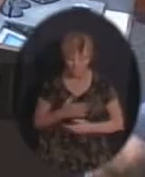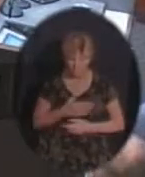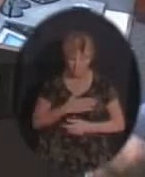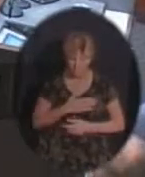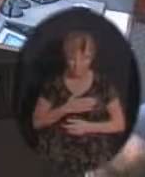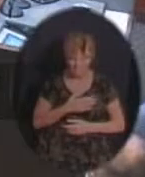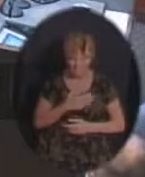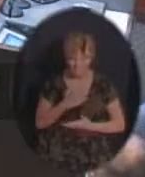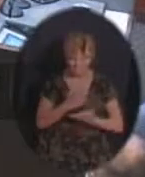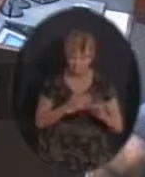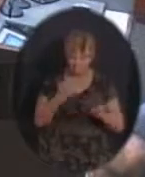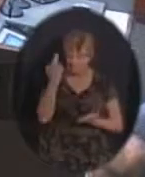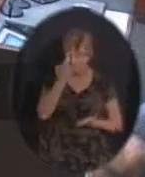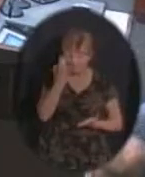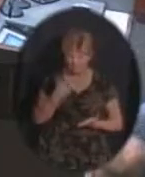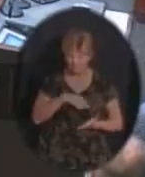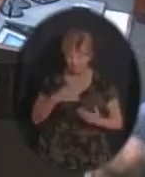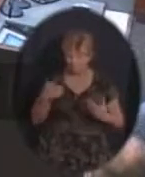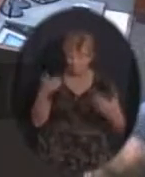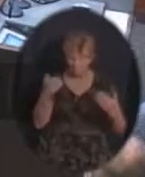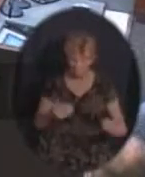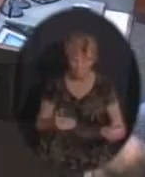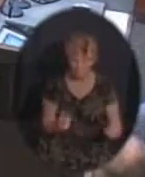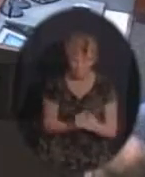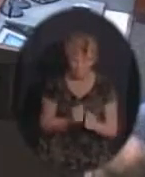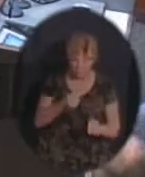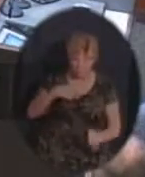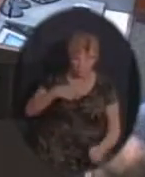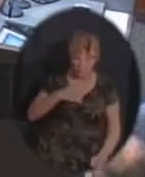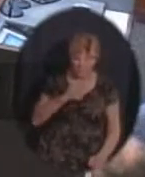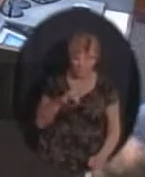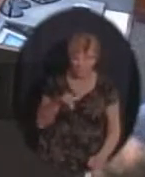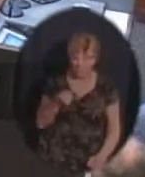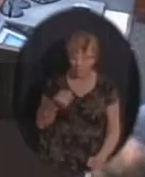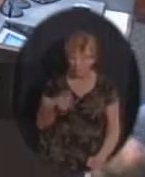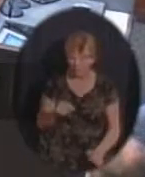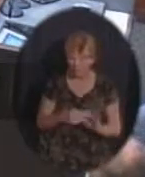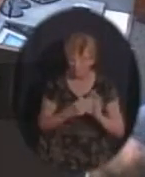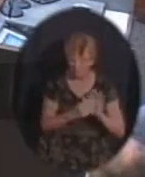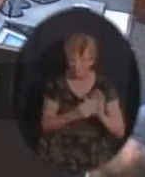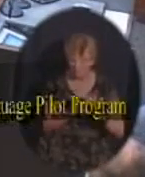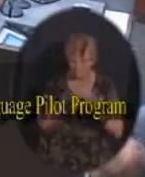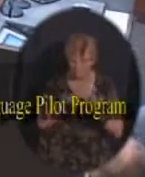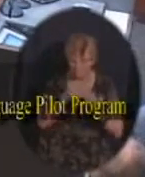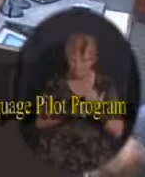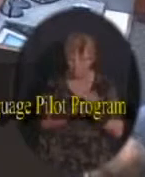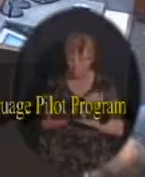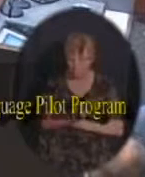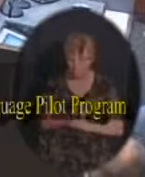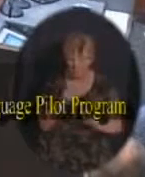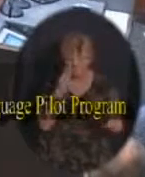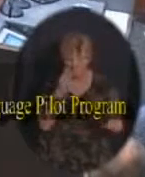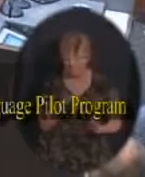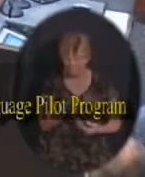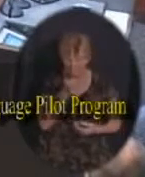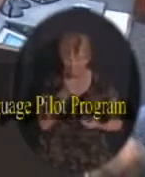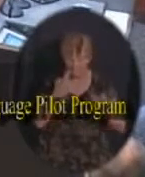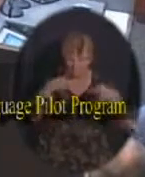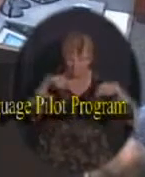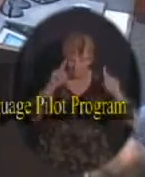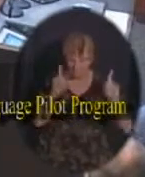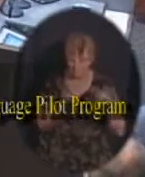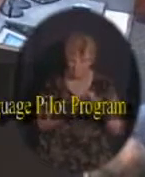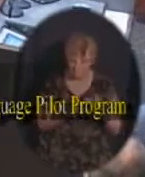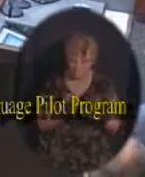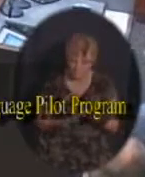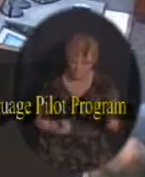move forward with a pilot and they weren't successful, and then that planning time that's been added now has to come back. Well, it would come back to the same